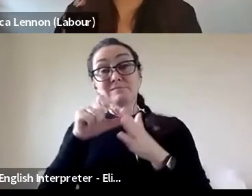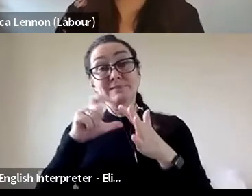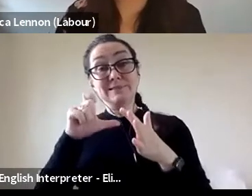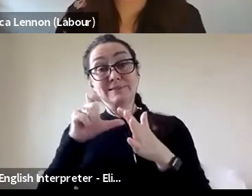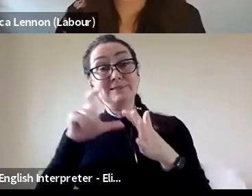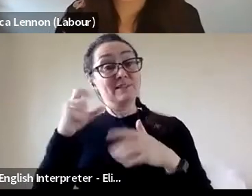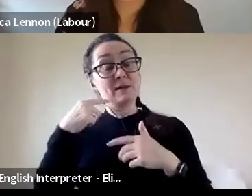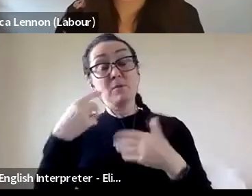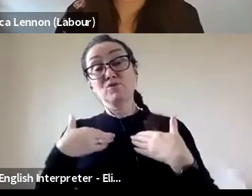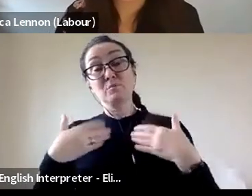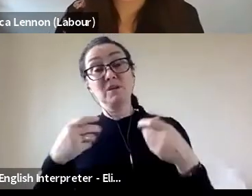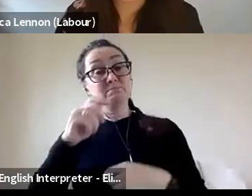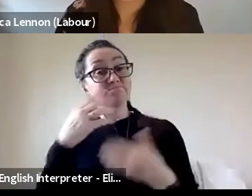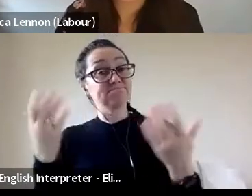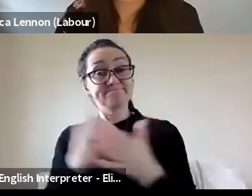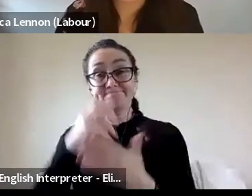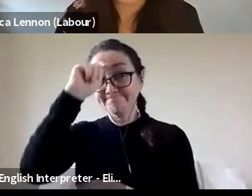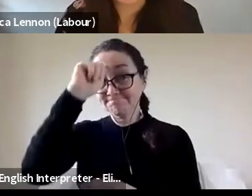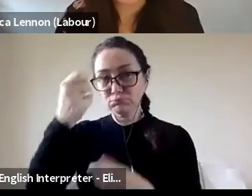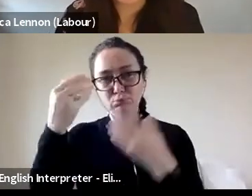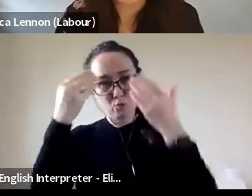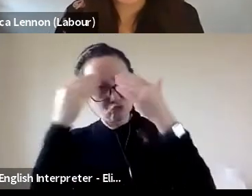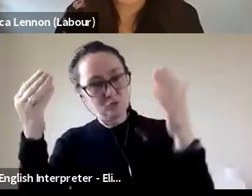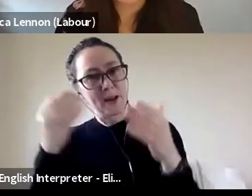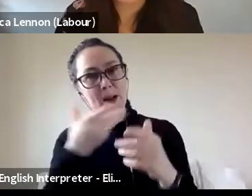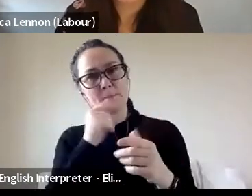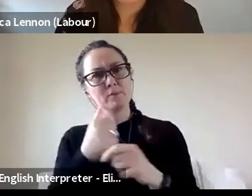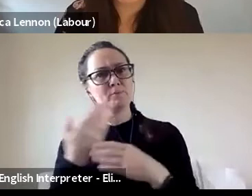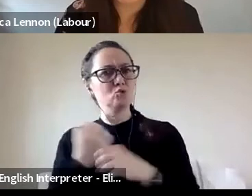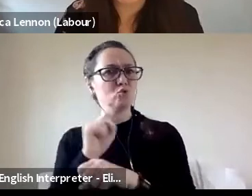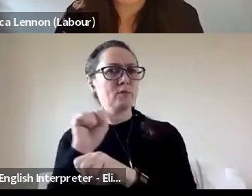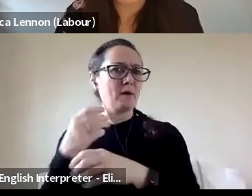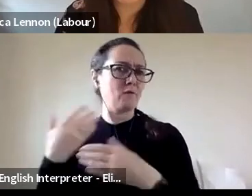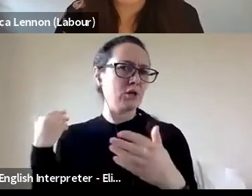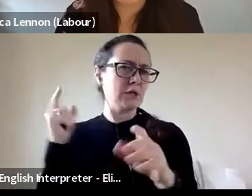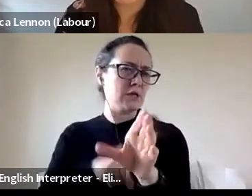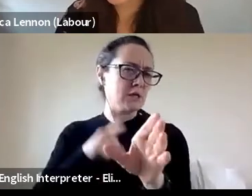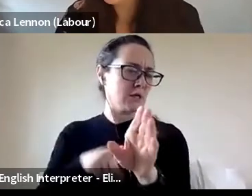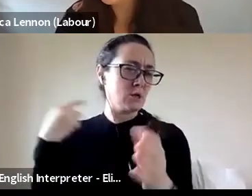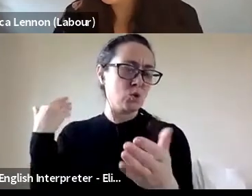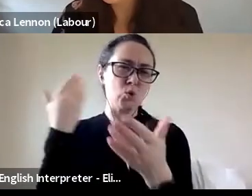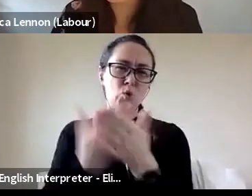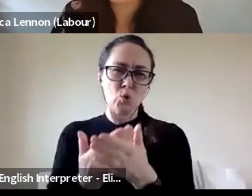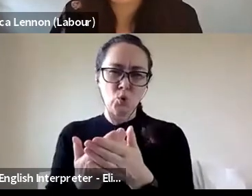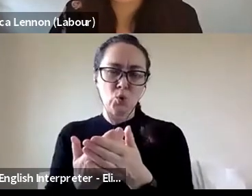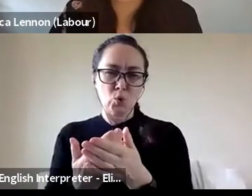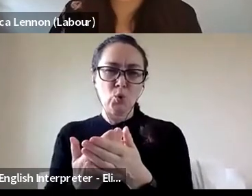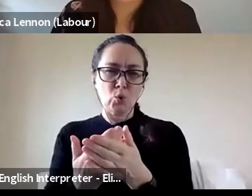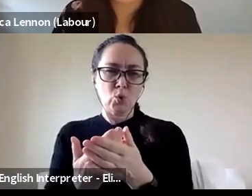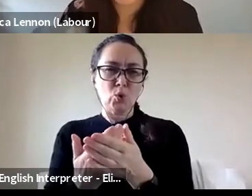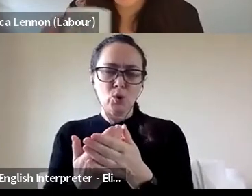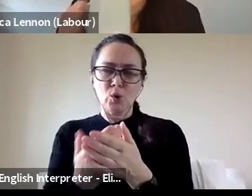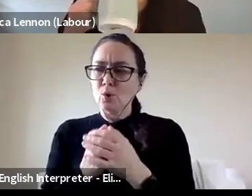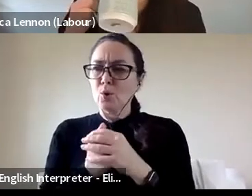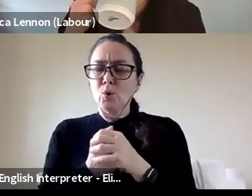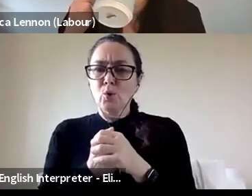my hat off to everyone who's been doing it for years and years. I recognise what